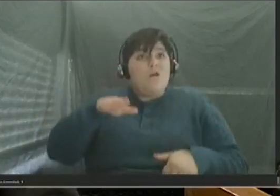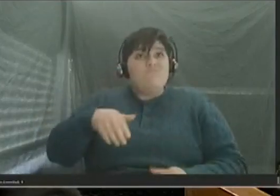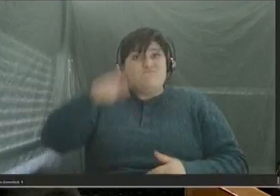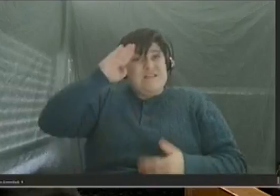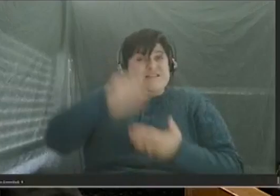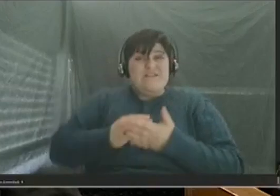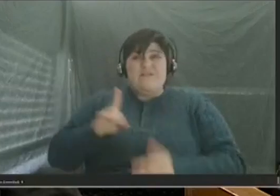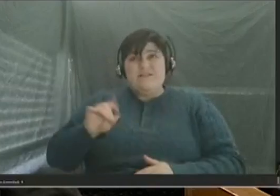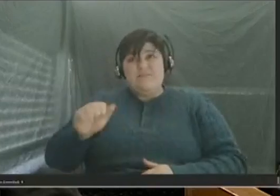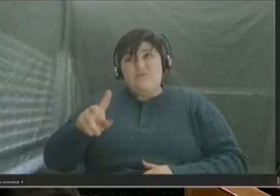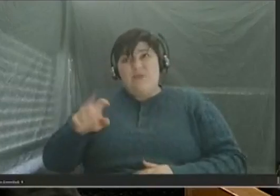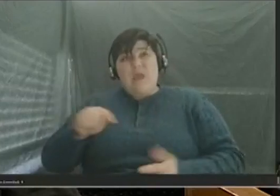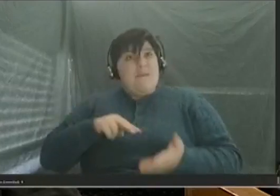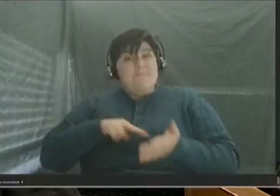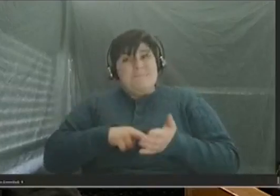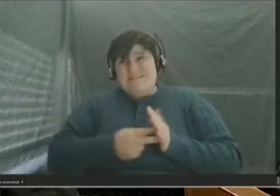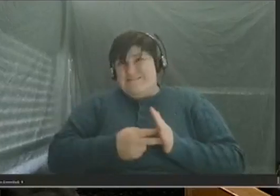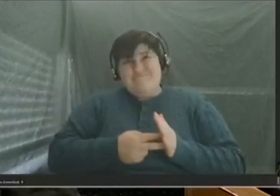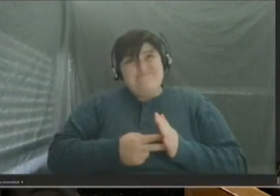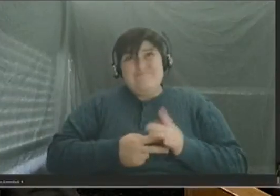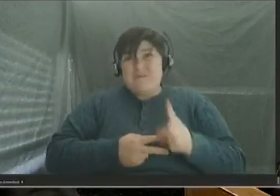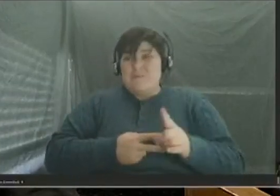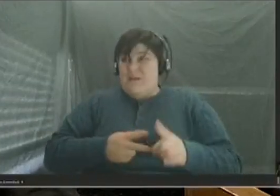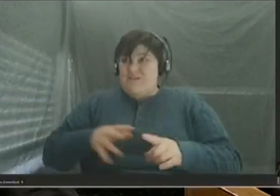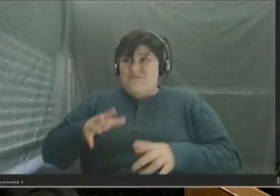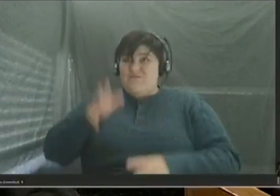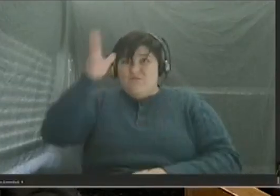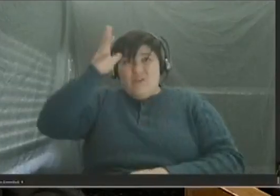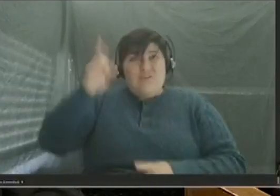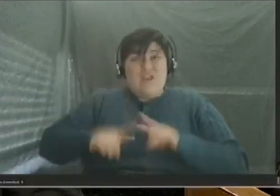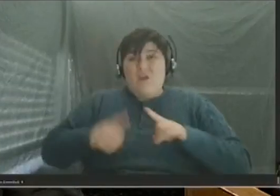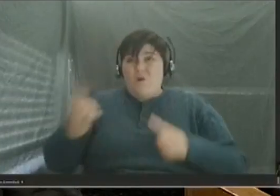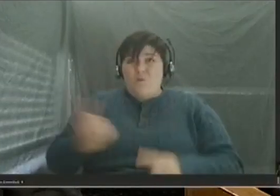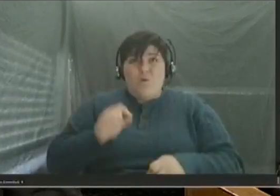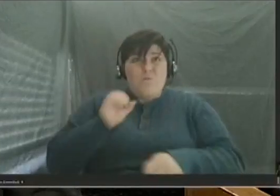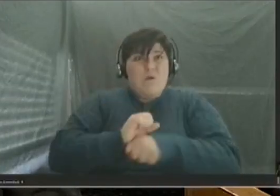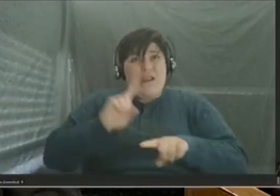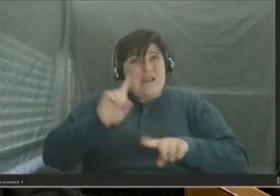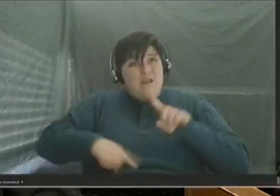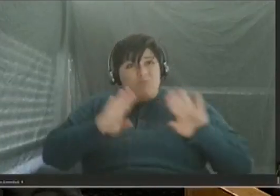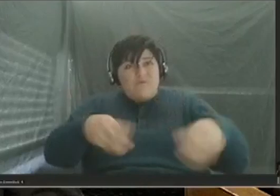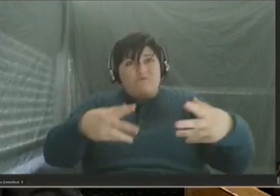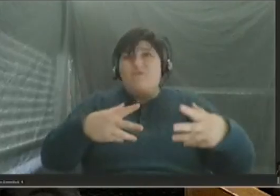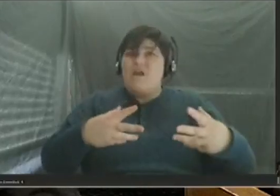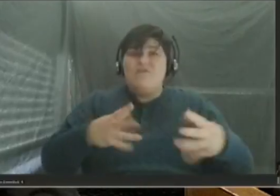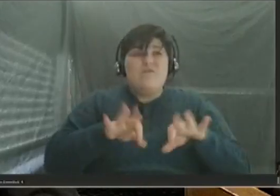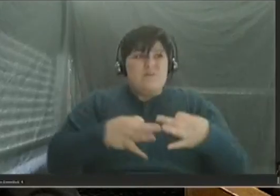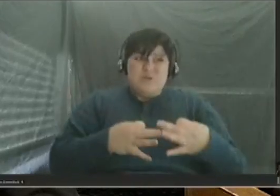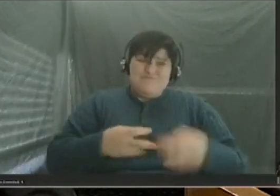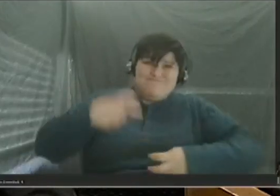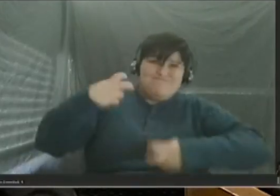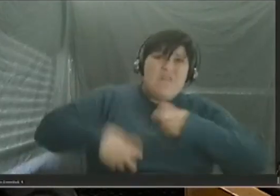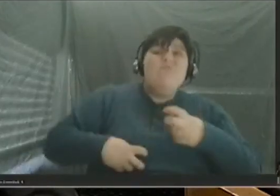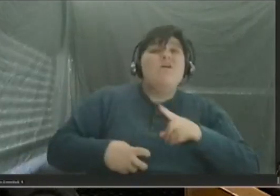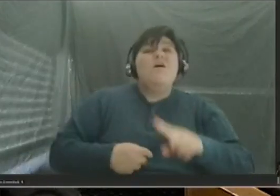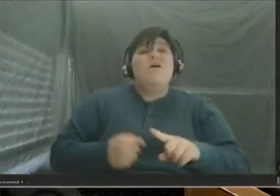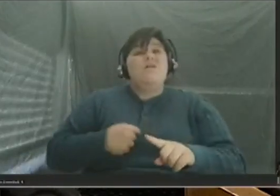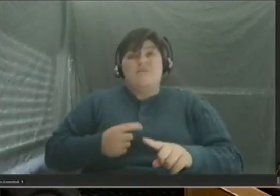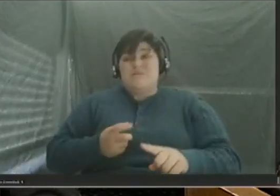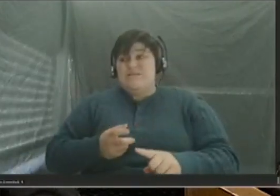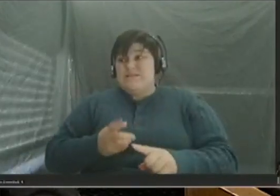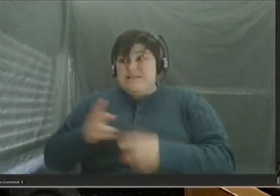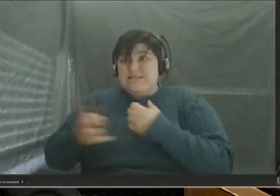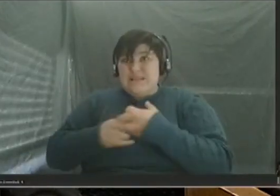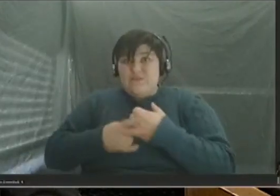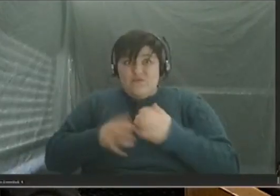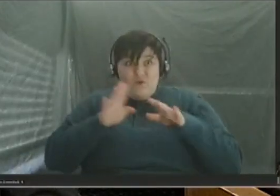It meant periods where my dad was unable to work, unable to provide for a family. Saving for college is never a possibility for a child when you're struggling to